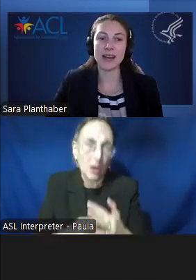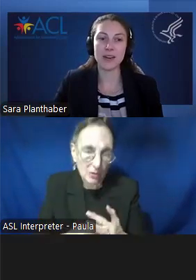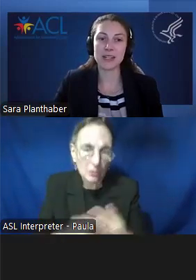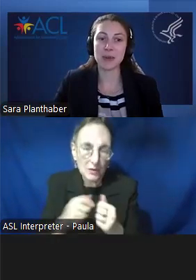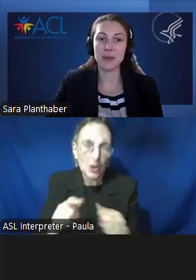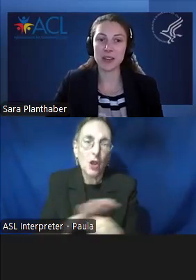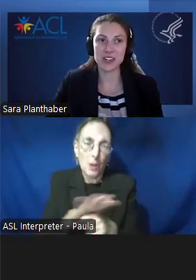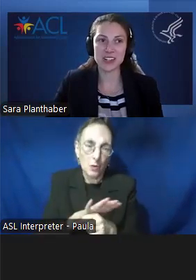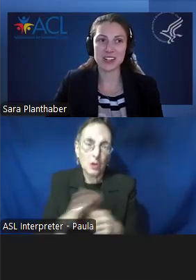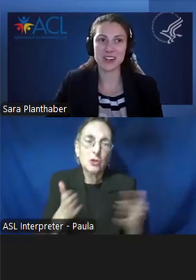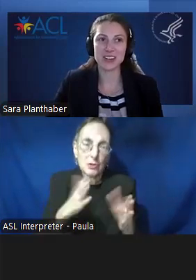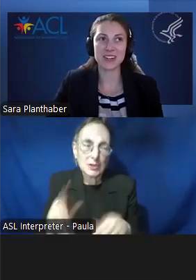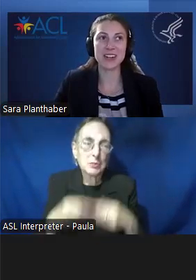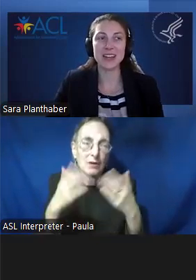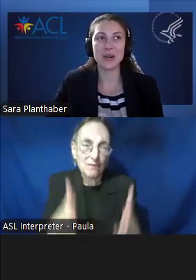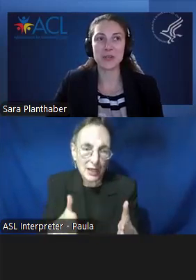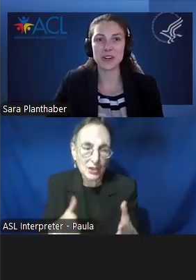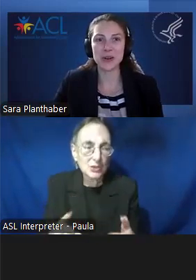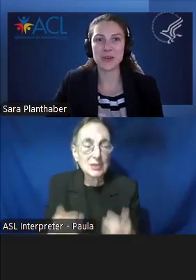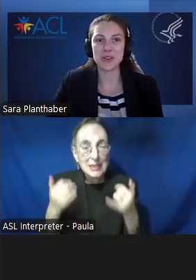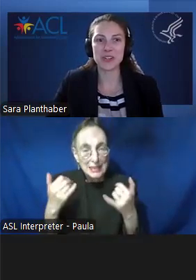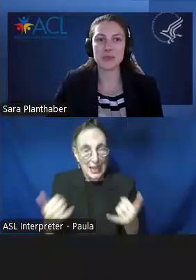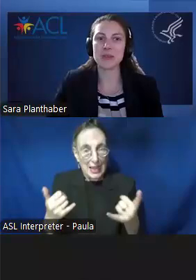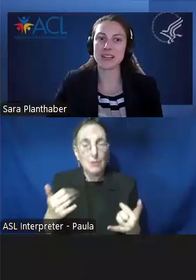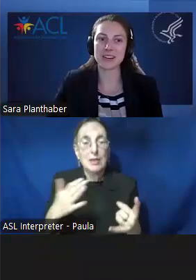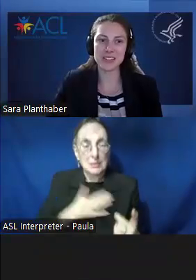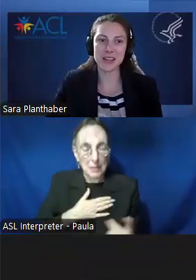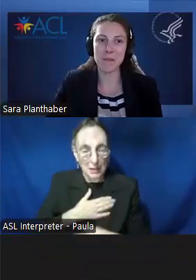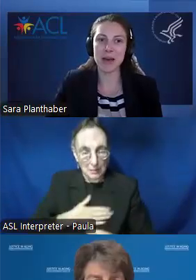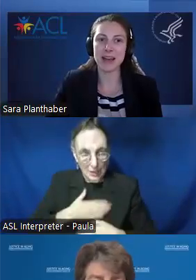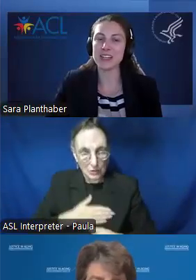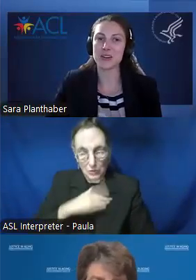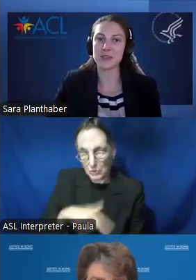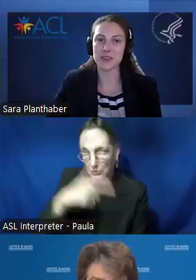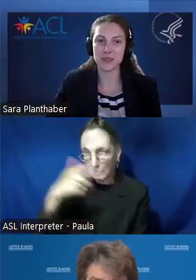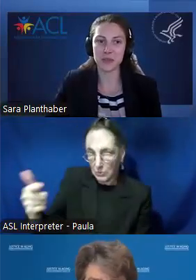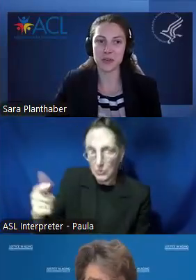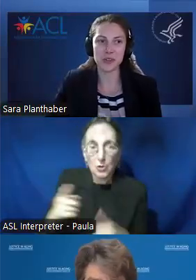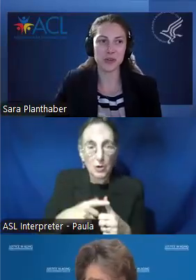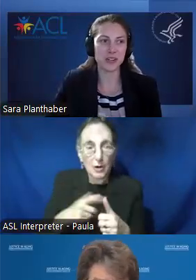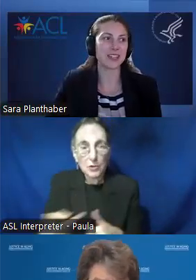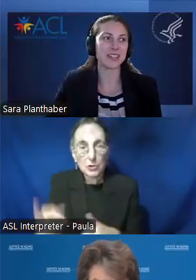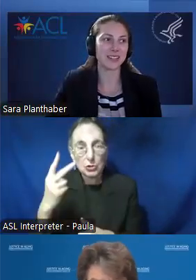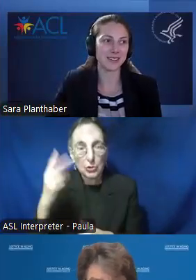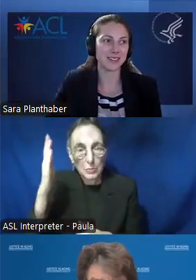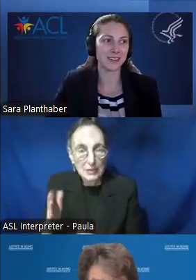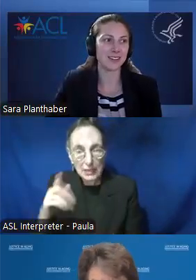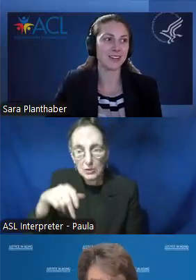All right, now it is my pleasure to turn it over to our first two presenters, Patty and Jennifer. The floor is